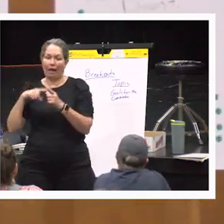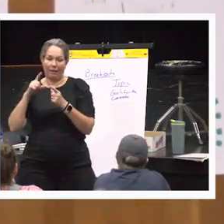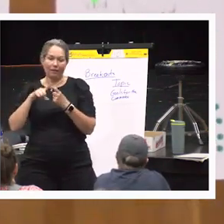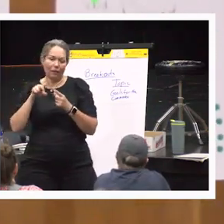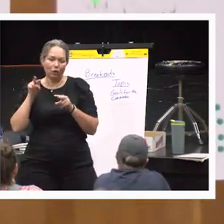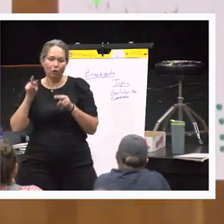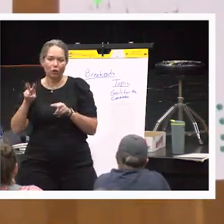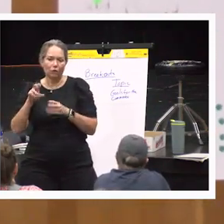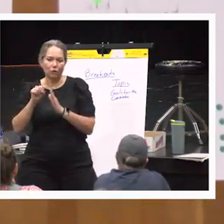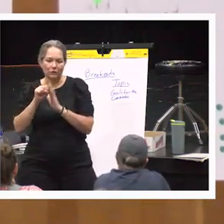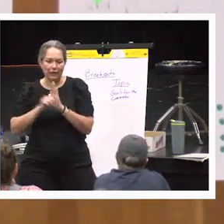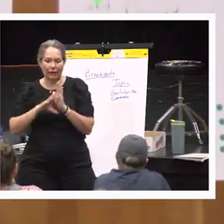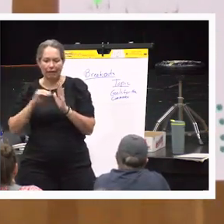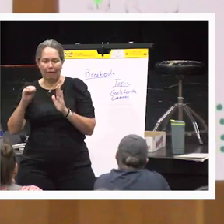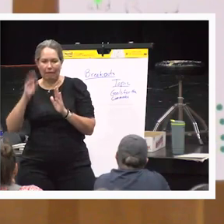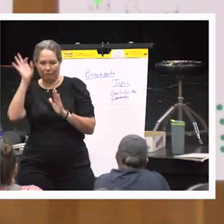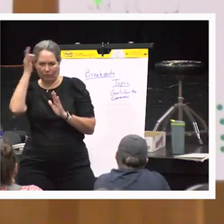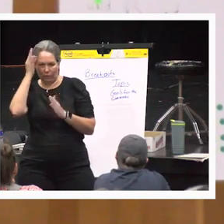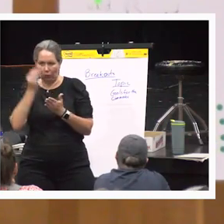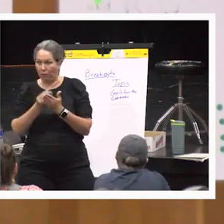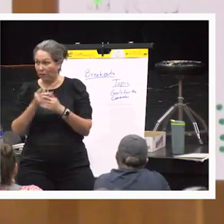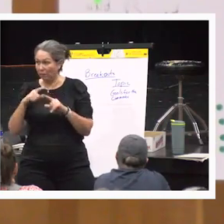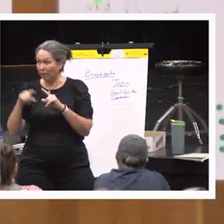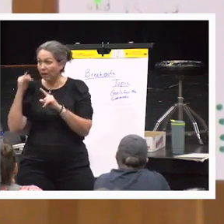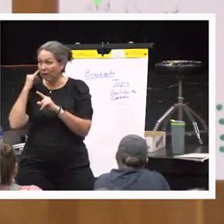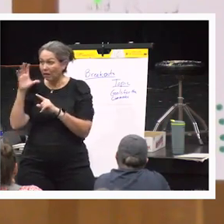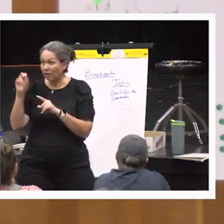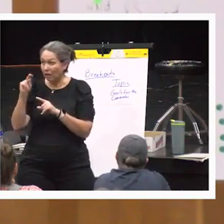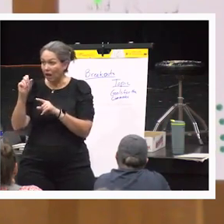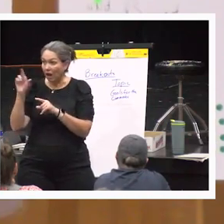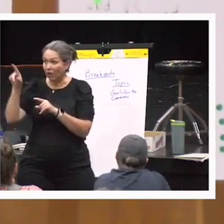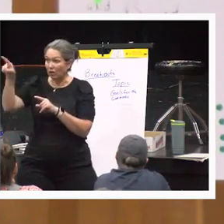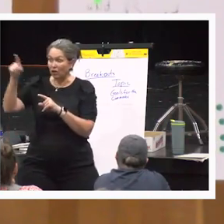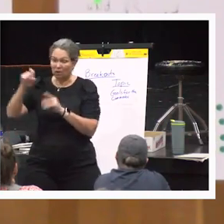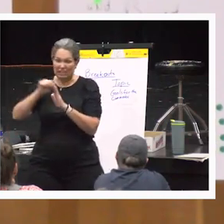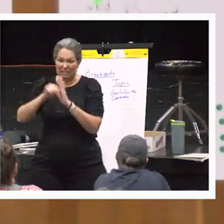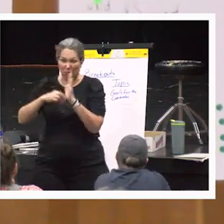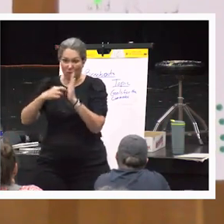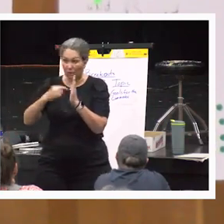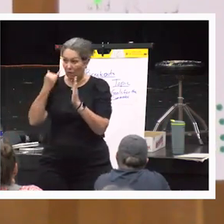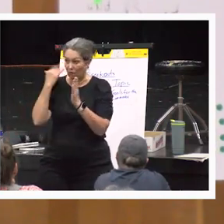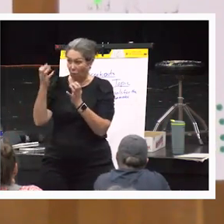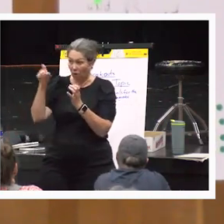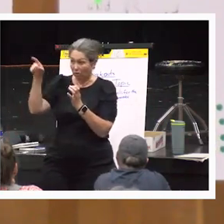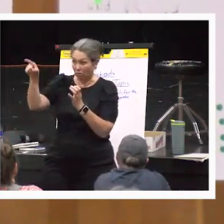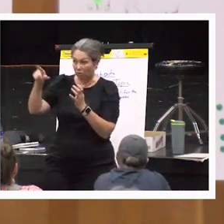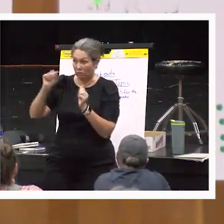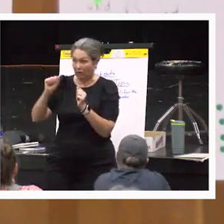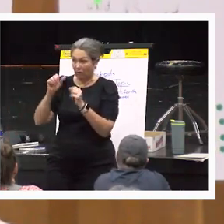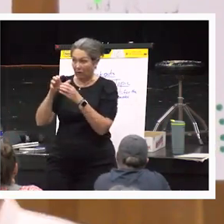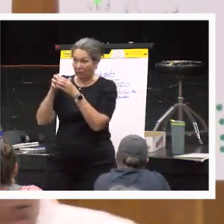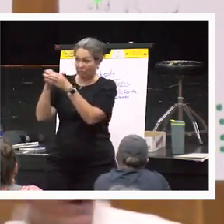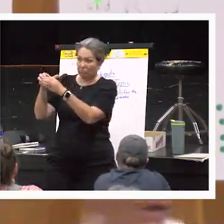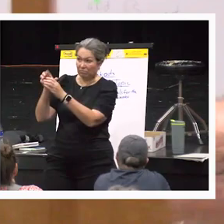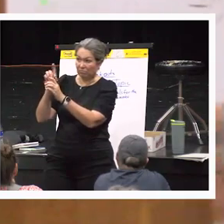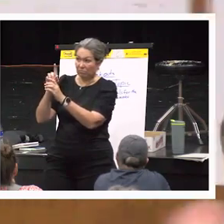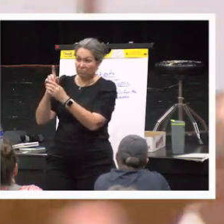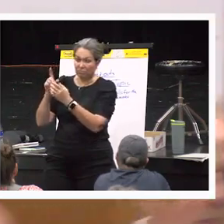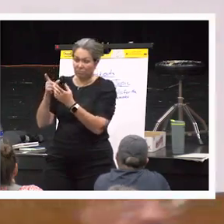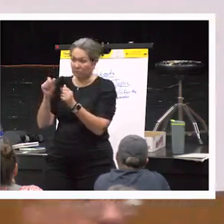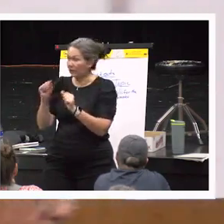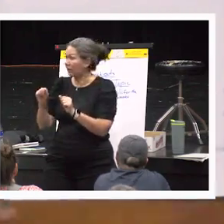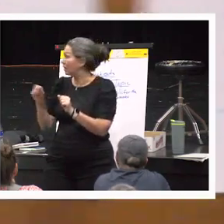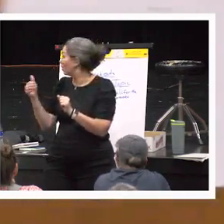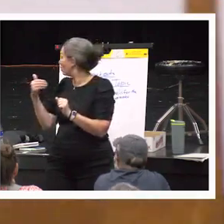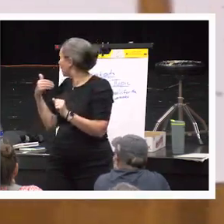those things. But if Connor wants to have a group sit and talk with him, he can go down this hall here and people can go meet with him. We have these